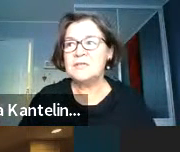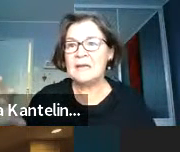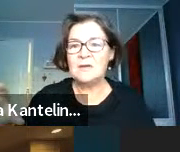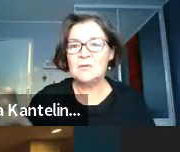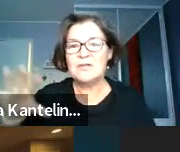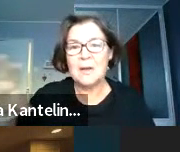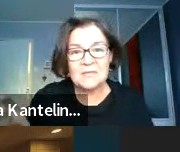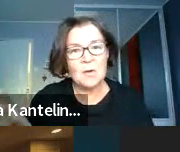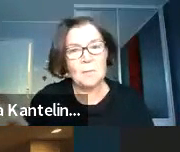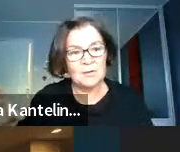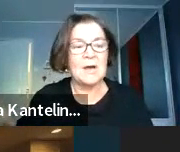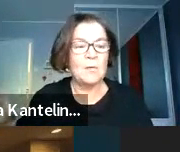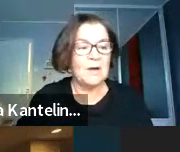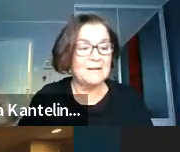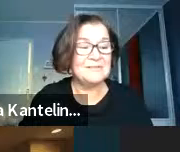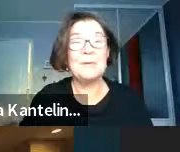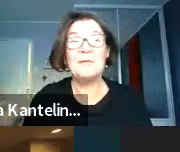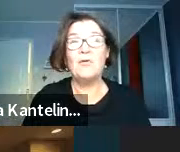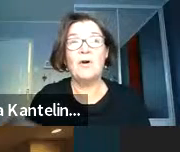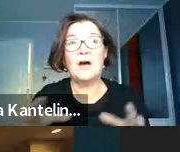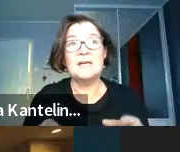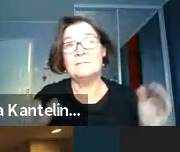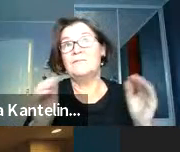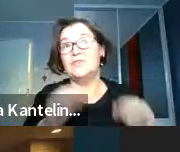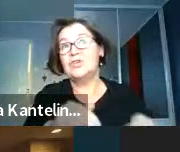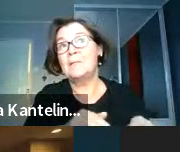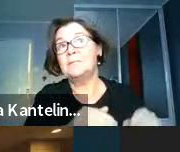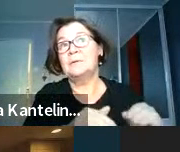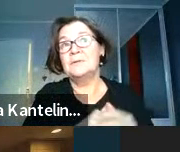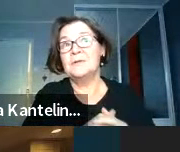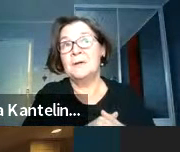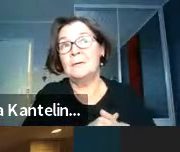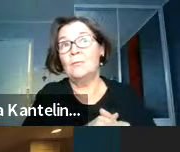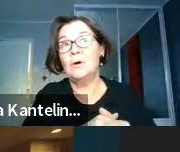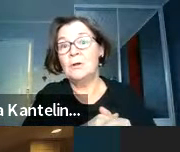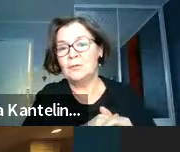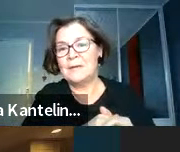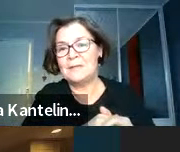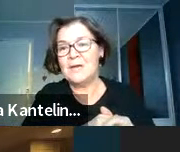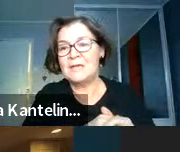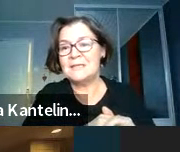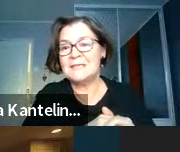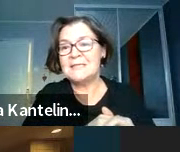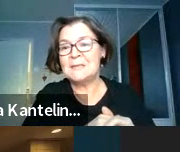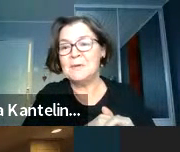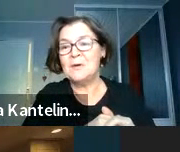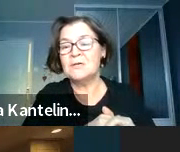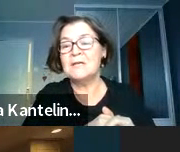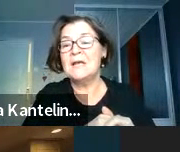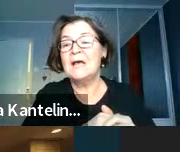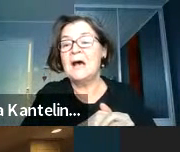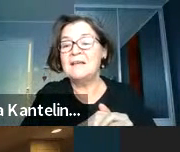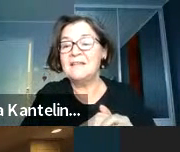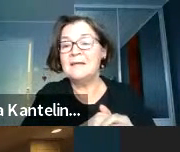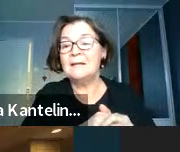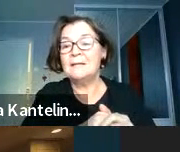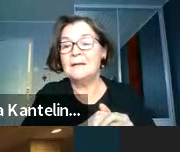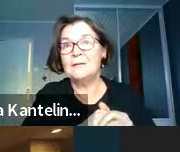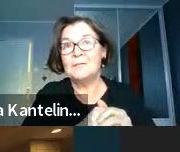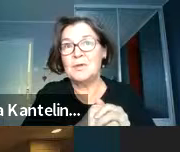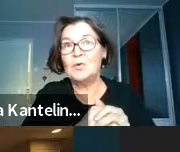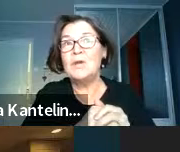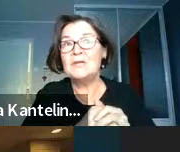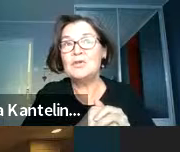want to tell you something about our country before I jump to the world of educational system, because I think